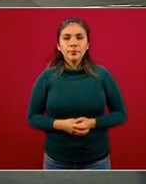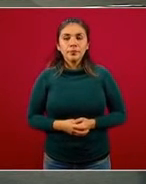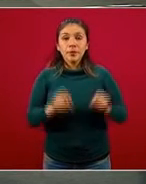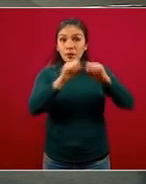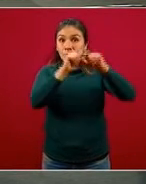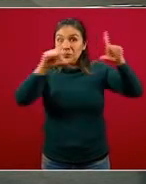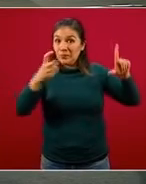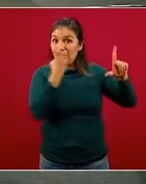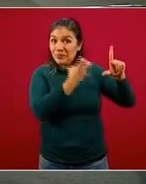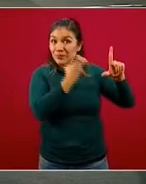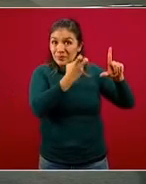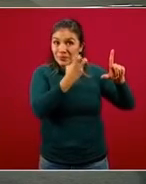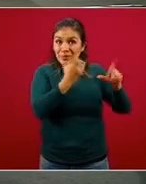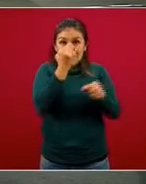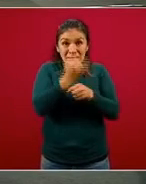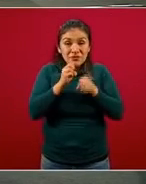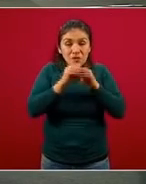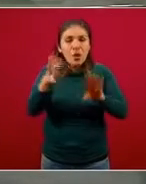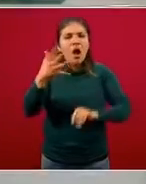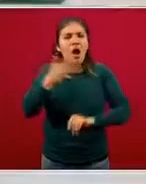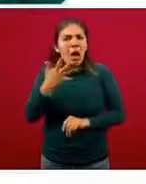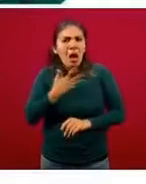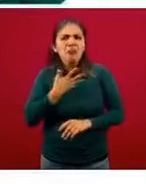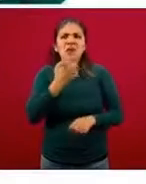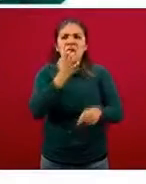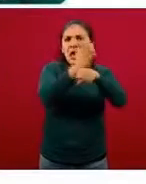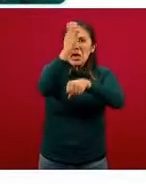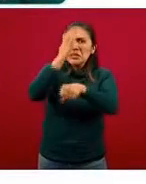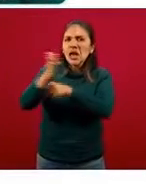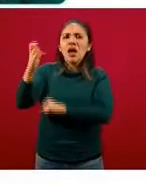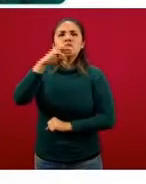best in the way they best see fit.